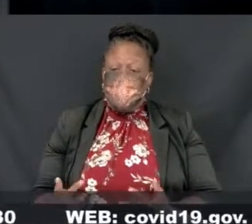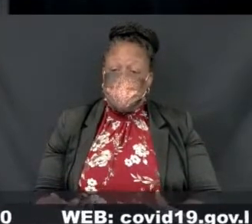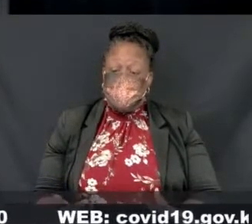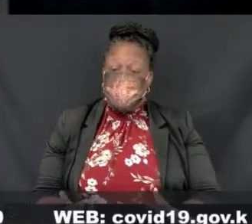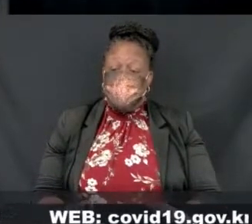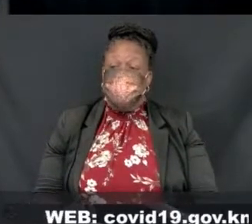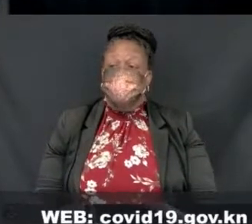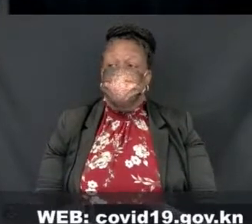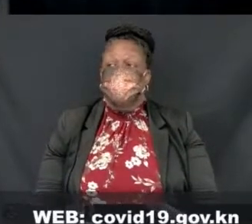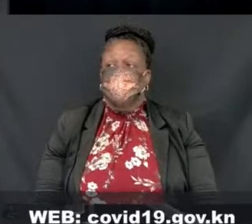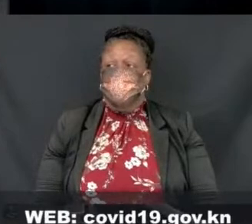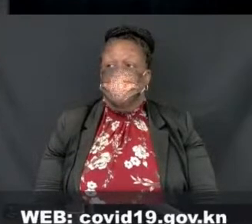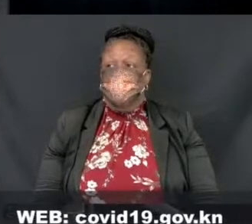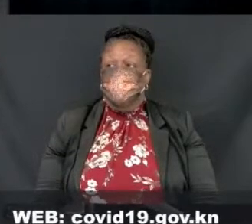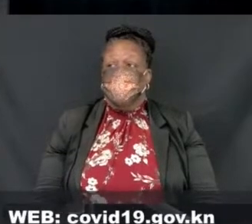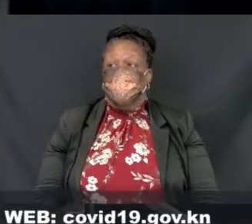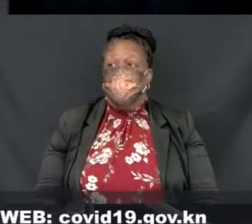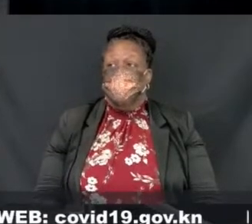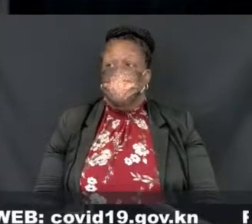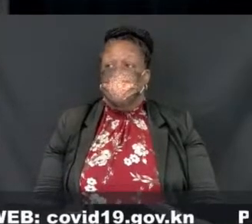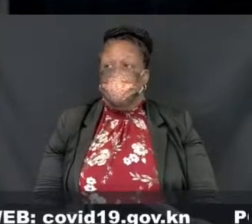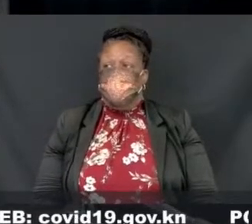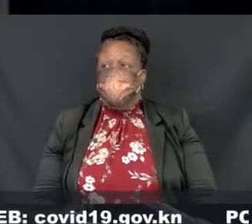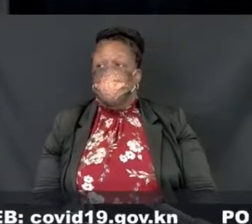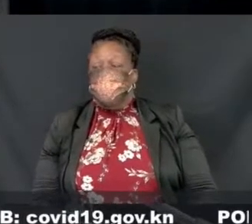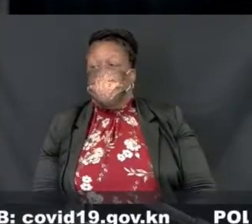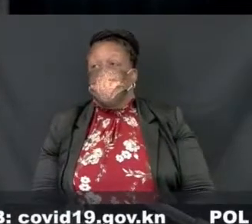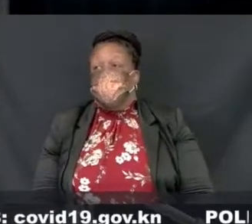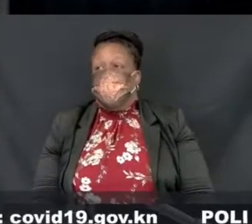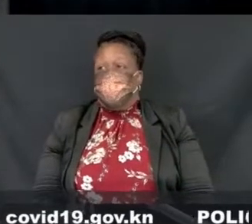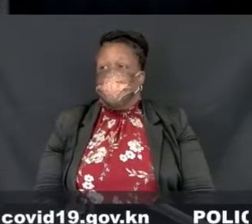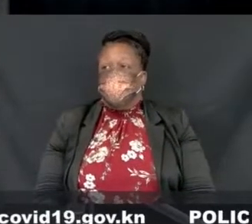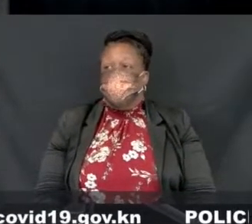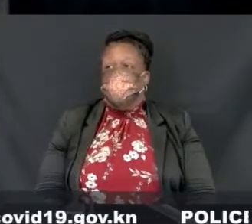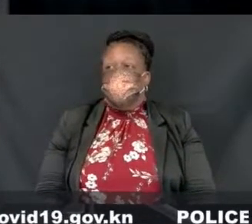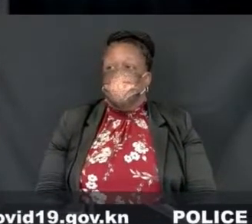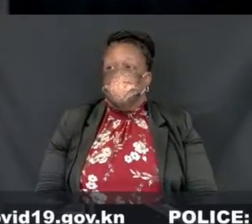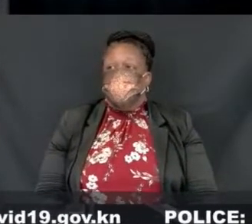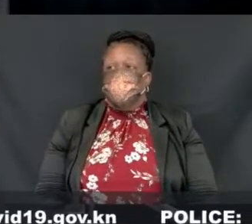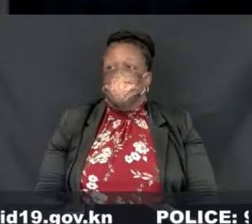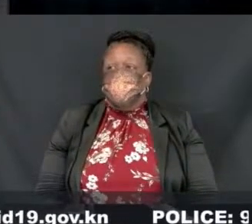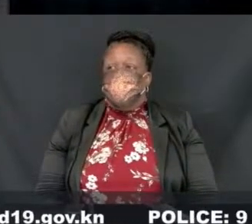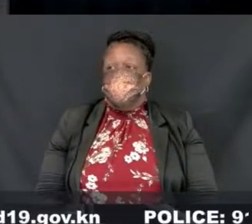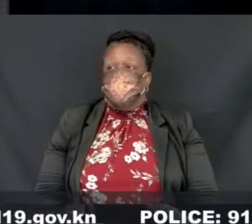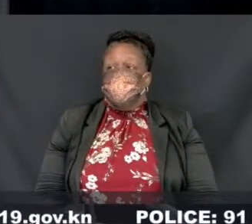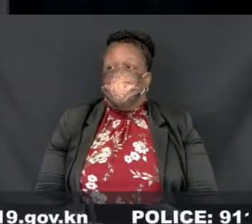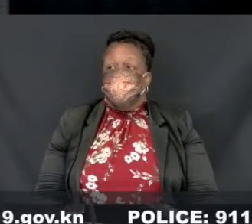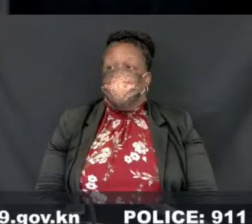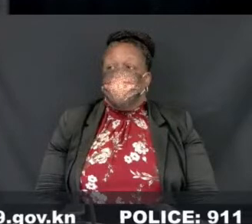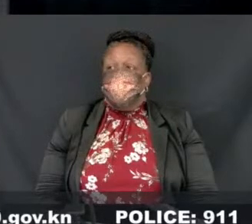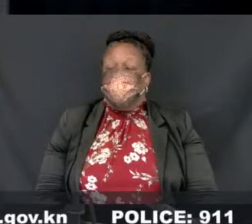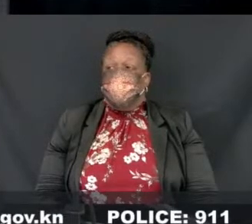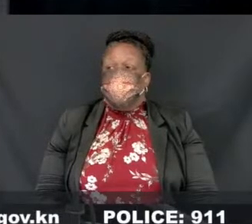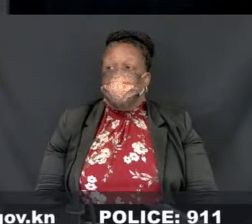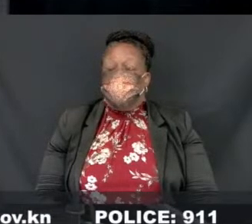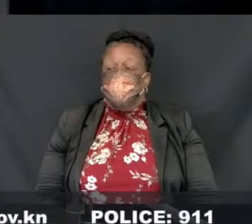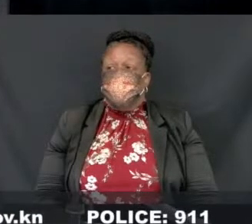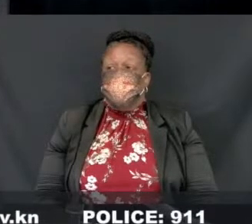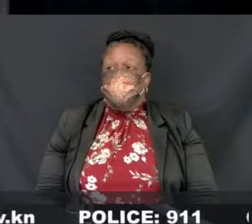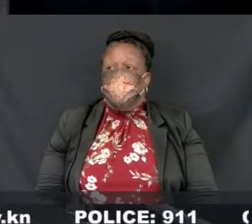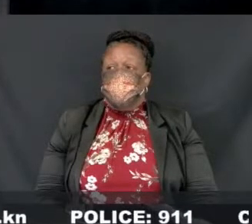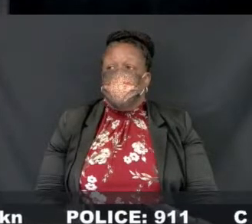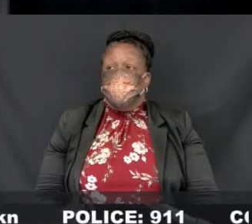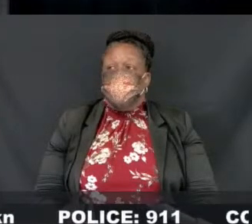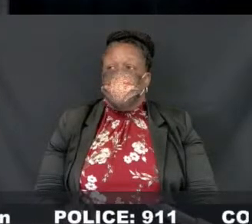advised Cabinet is that we want to move it from the approval process to a facilitatory process, where what you will be